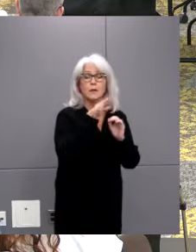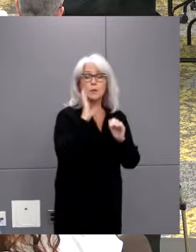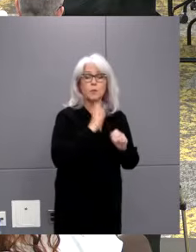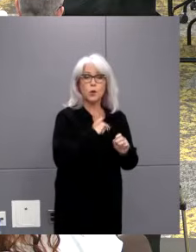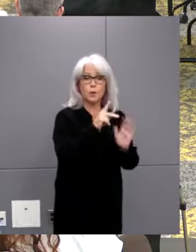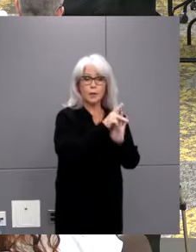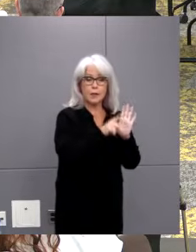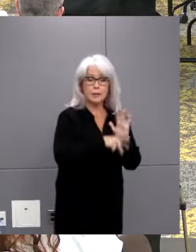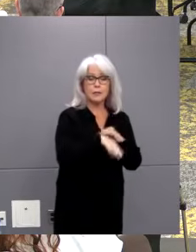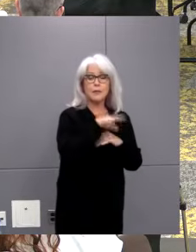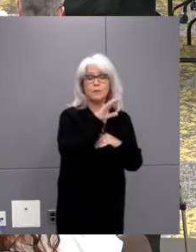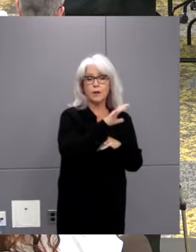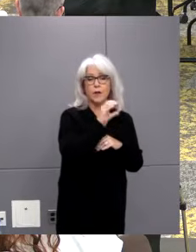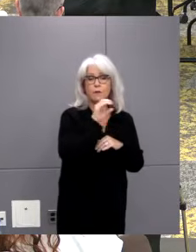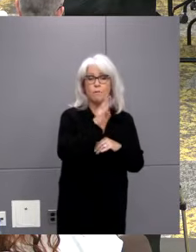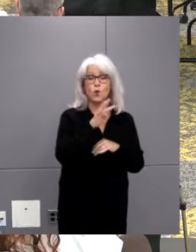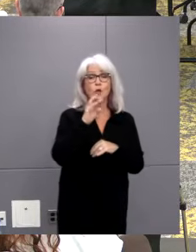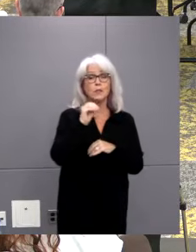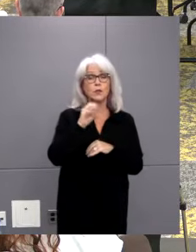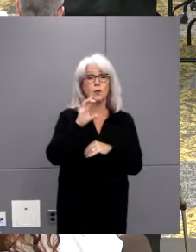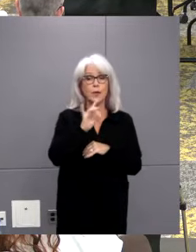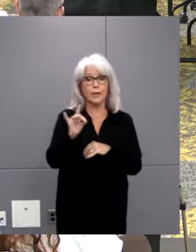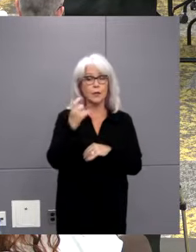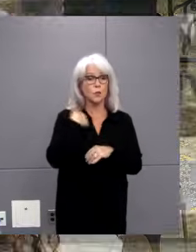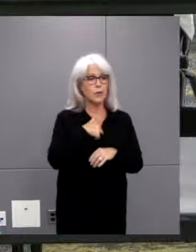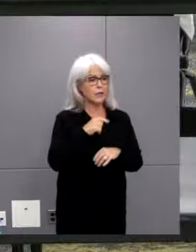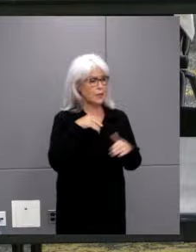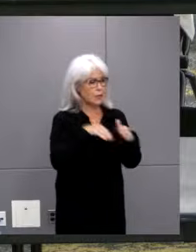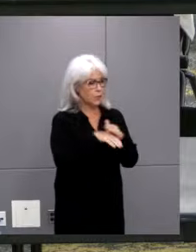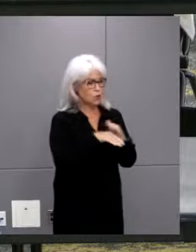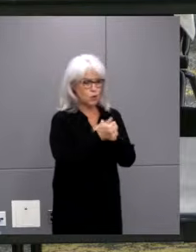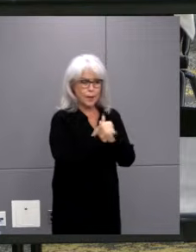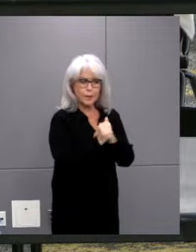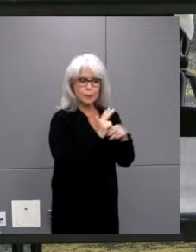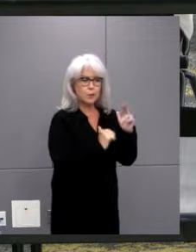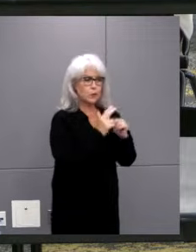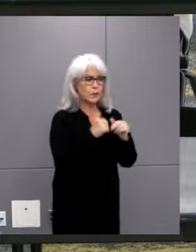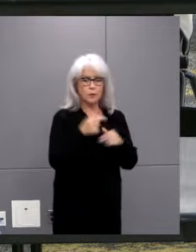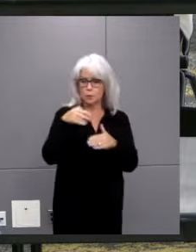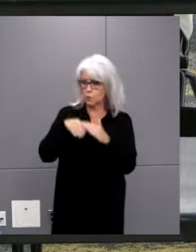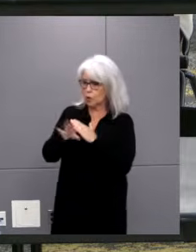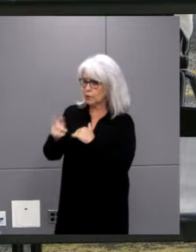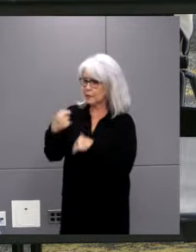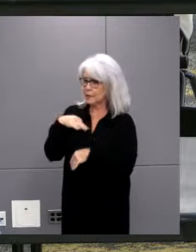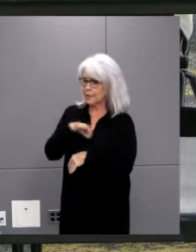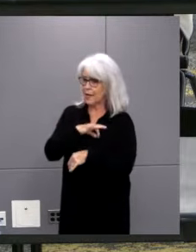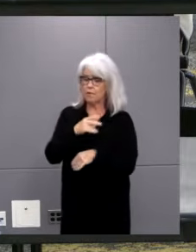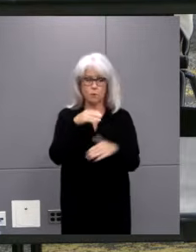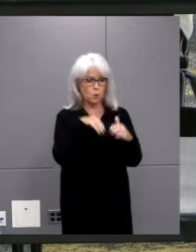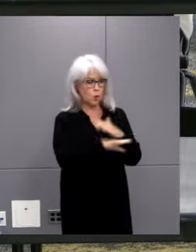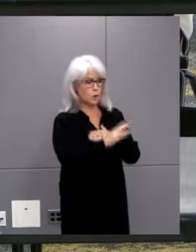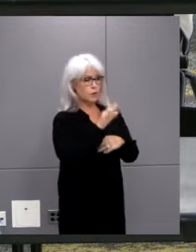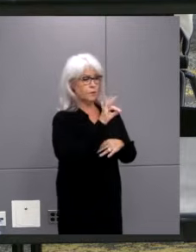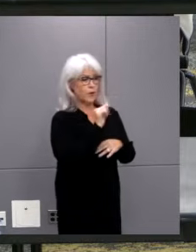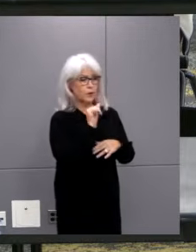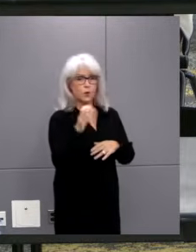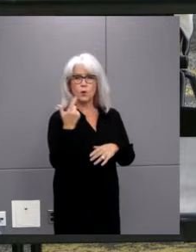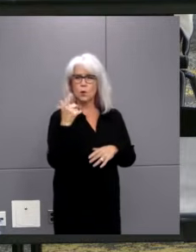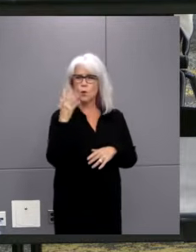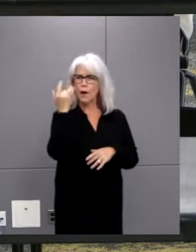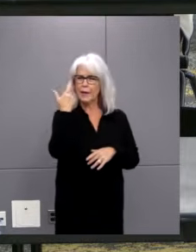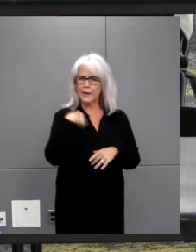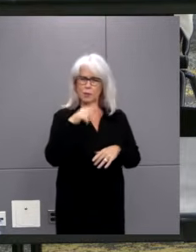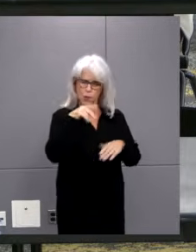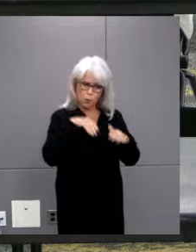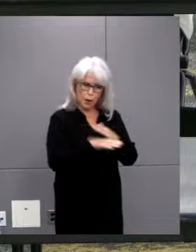can go into any building, we can speak with any staff member, faculty member. Why is it okay for us to walk into those buildings, but we can't walk into this one?